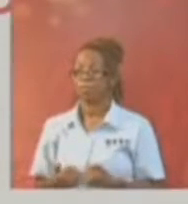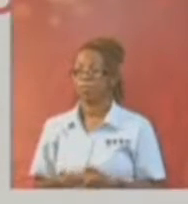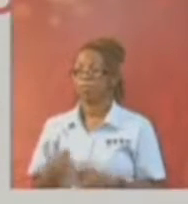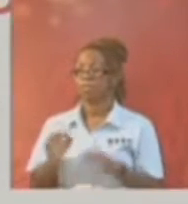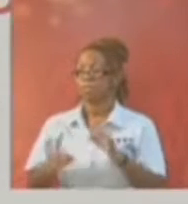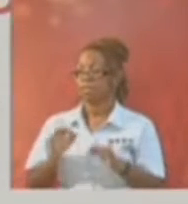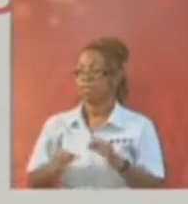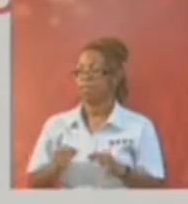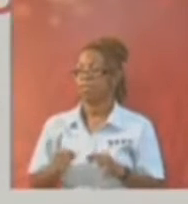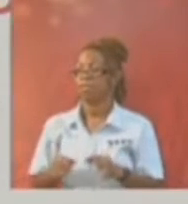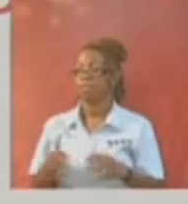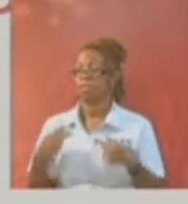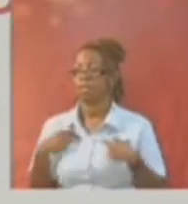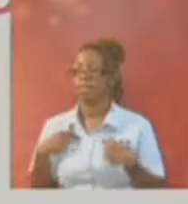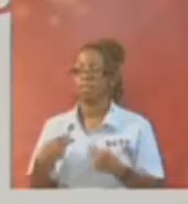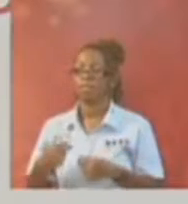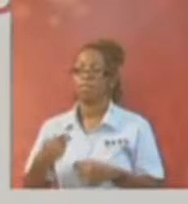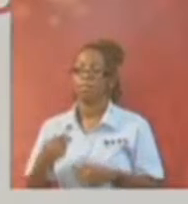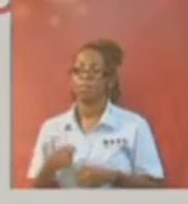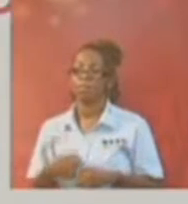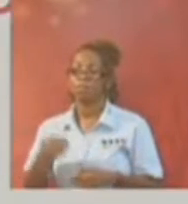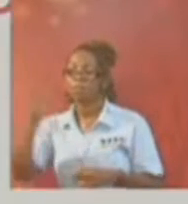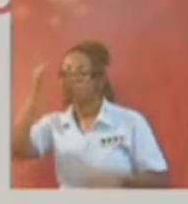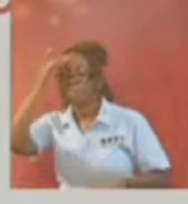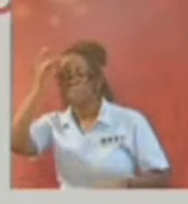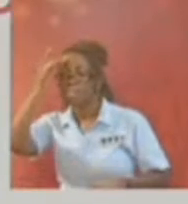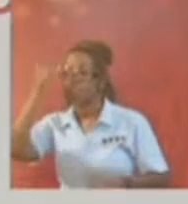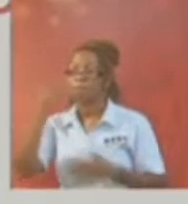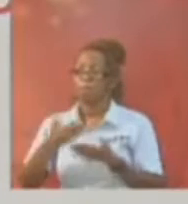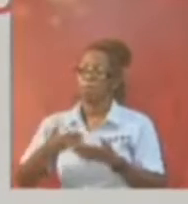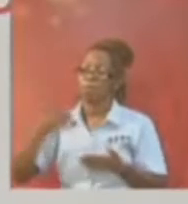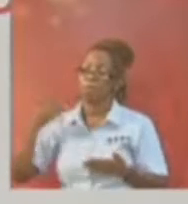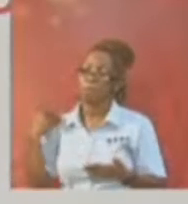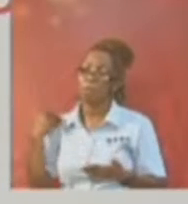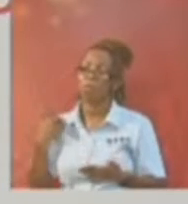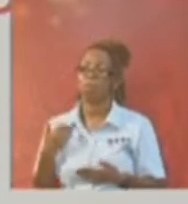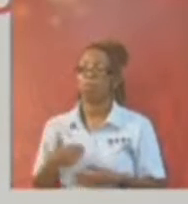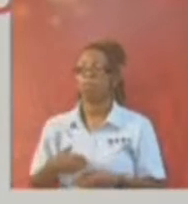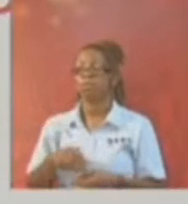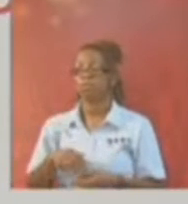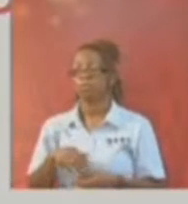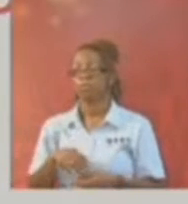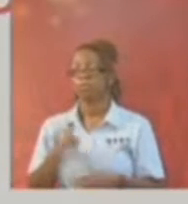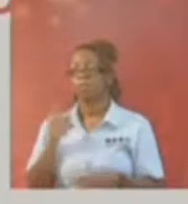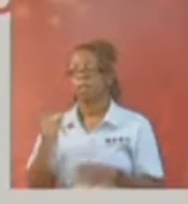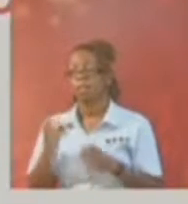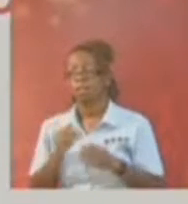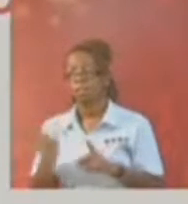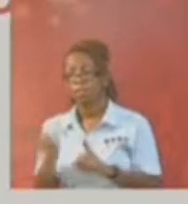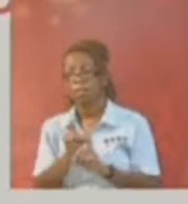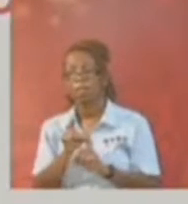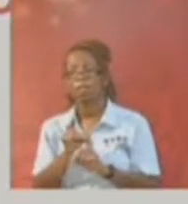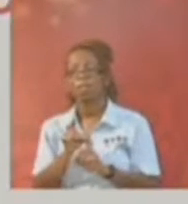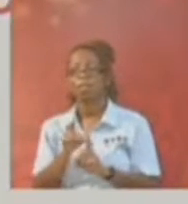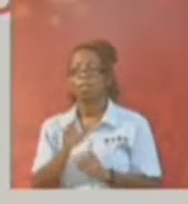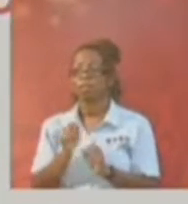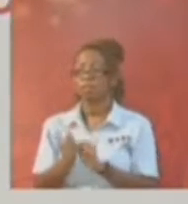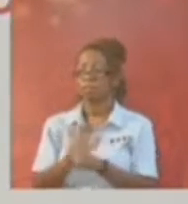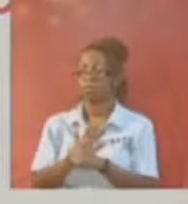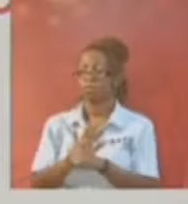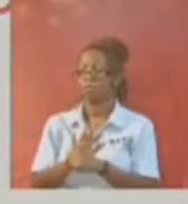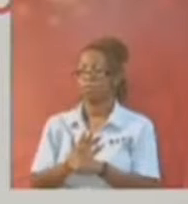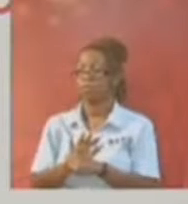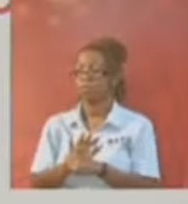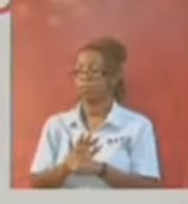conditions worse. It can make pre-existing problems take a greater toll